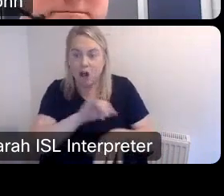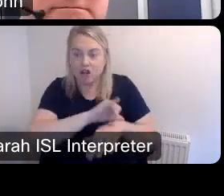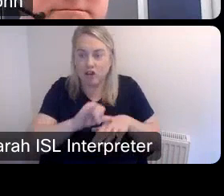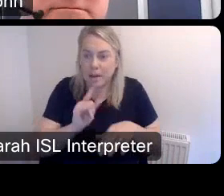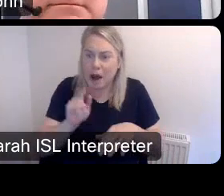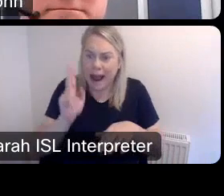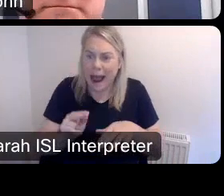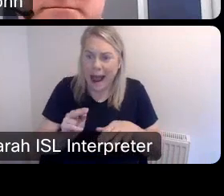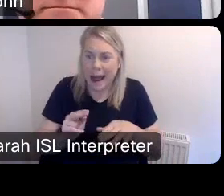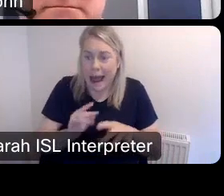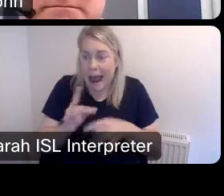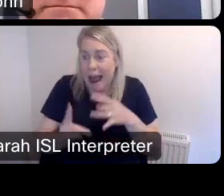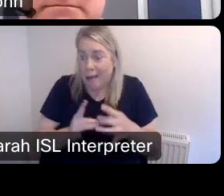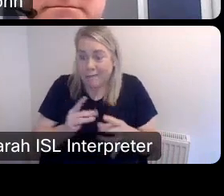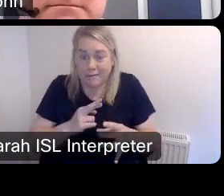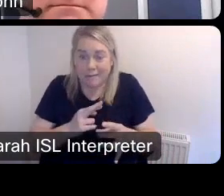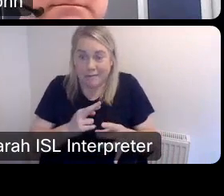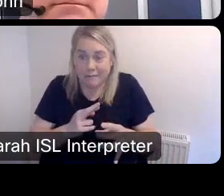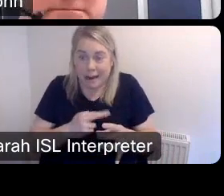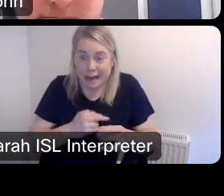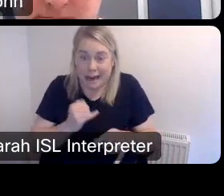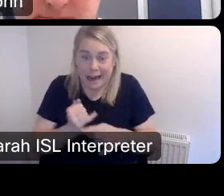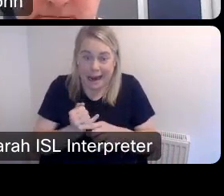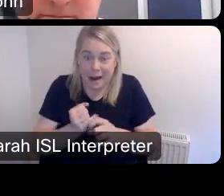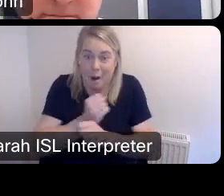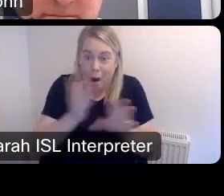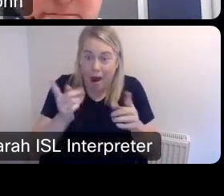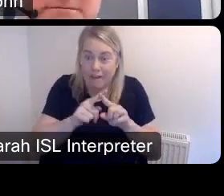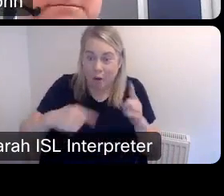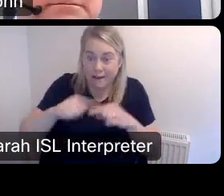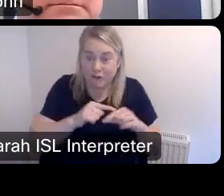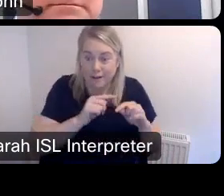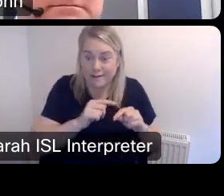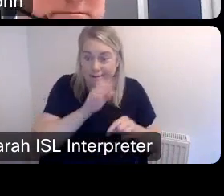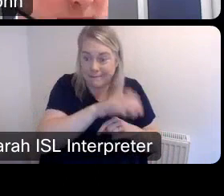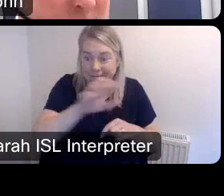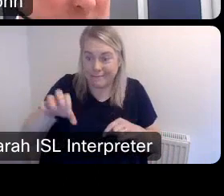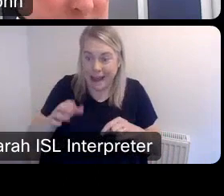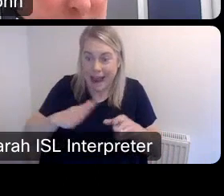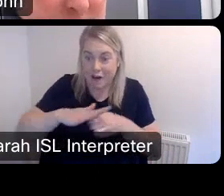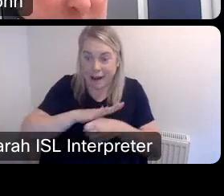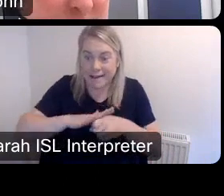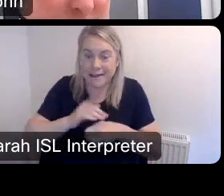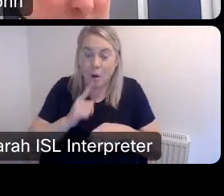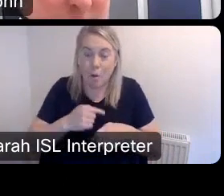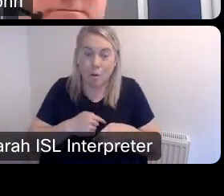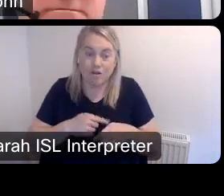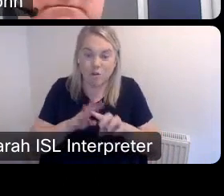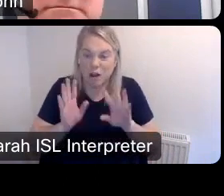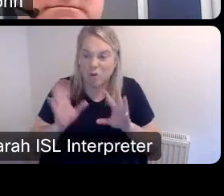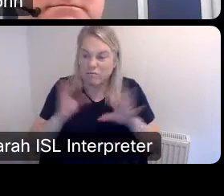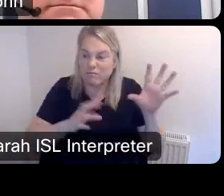surgeries, predominantly in nearly all our specialties. So even though we've clustered them in part, I suppose it's just for everyone